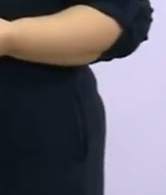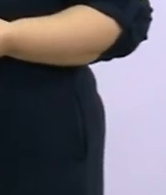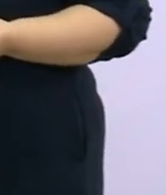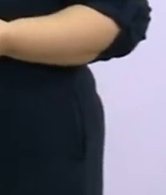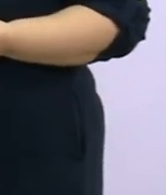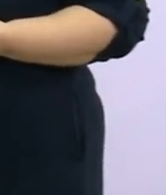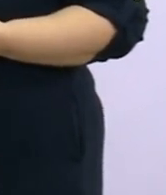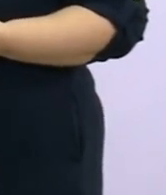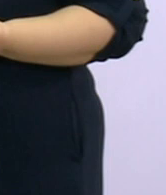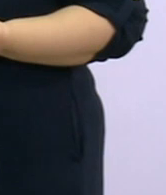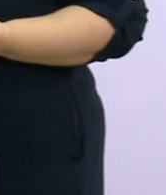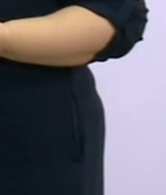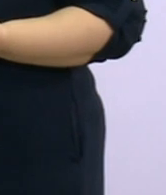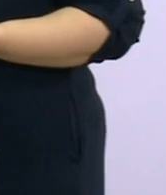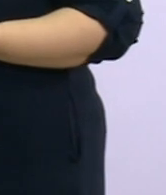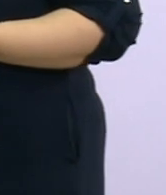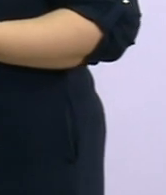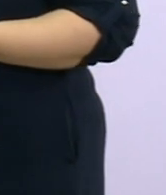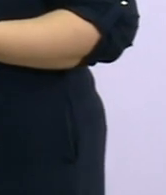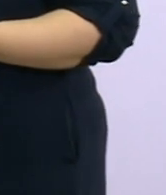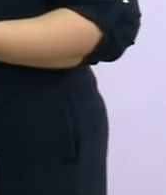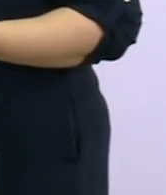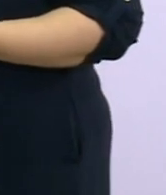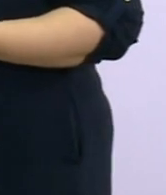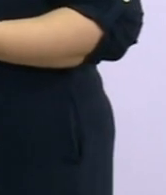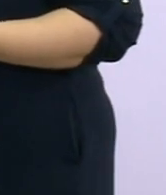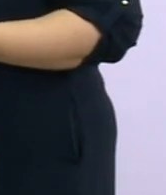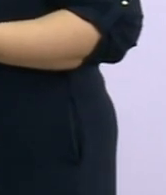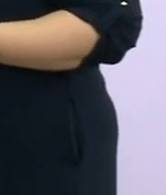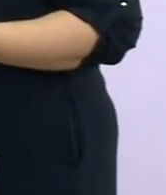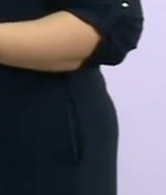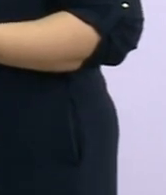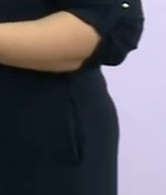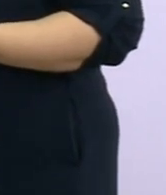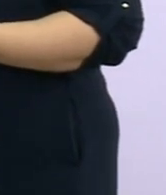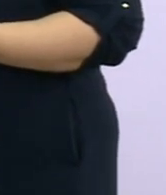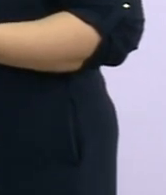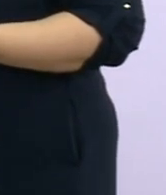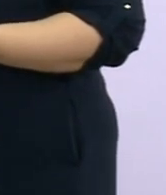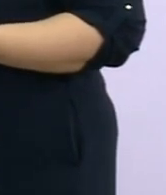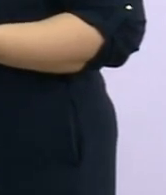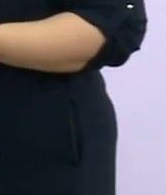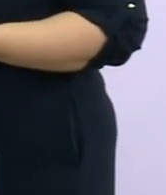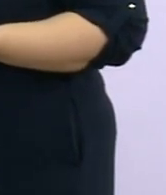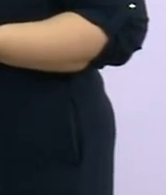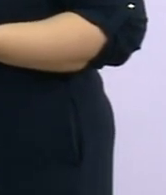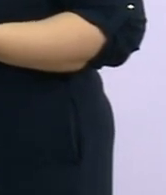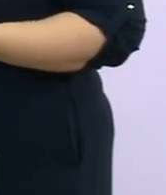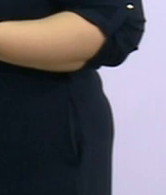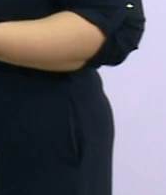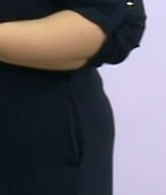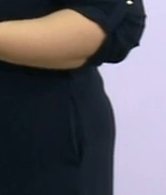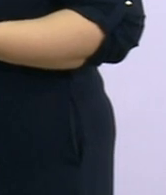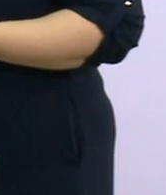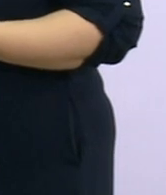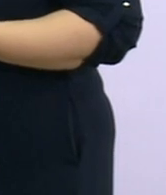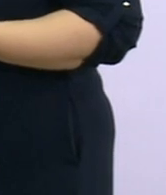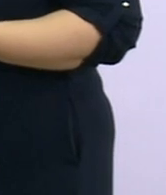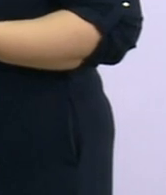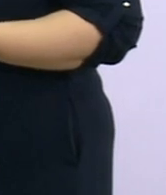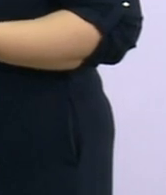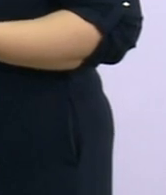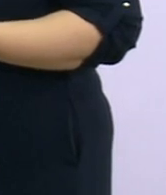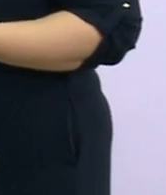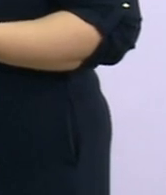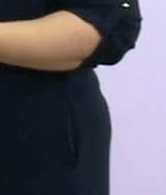You're right, that is C. A plan for carrying out a process or procedure,